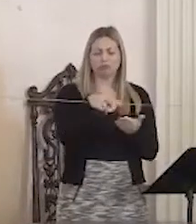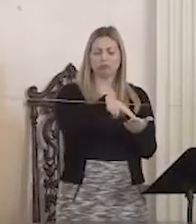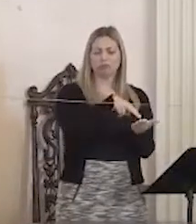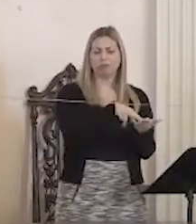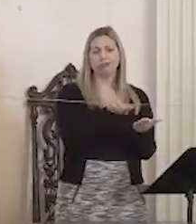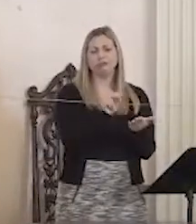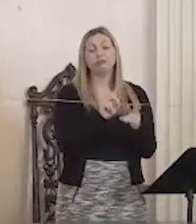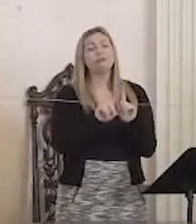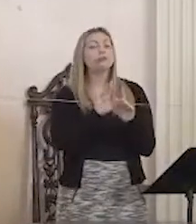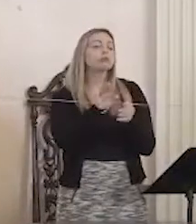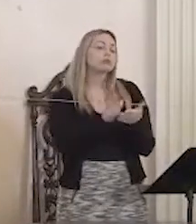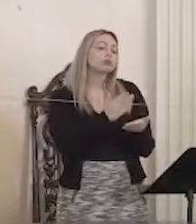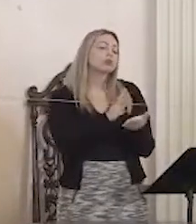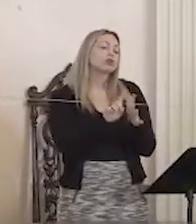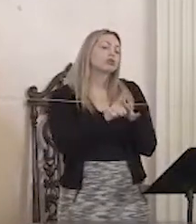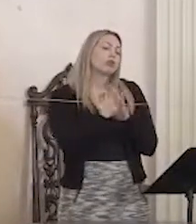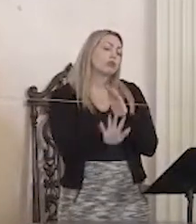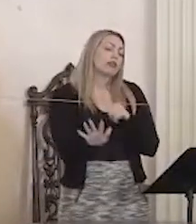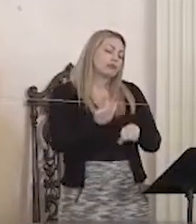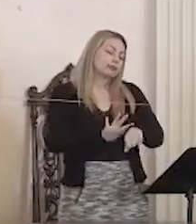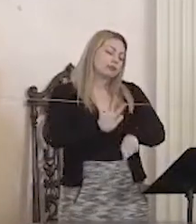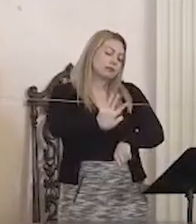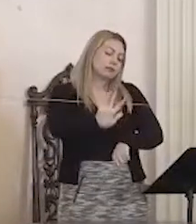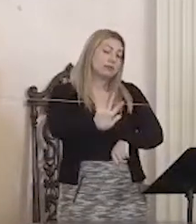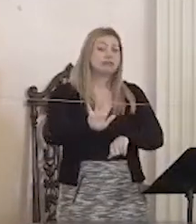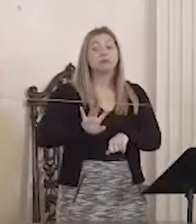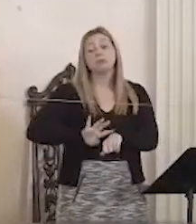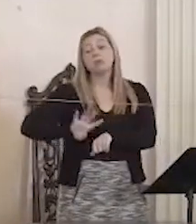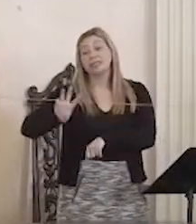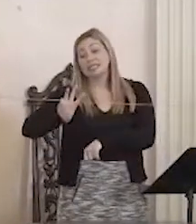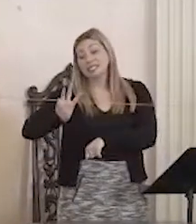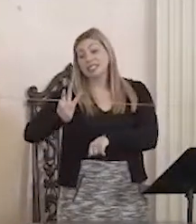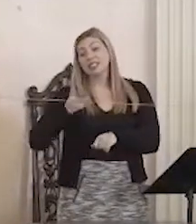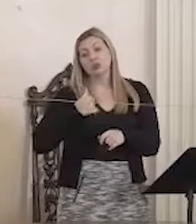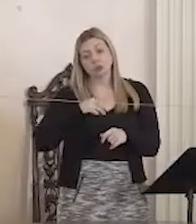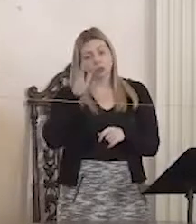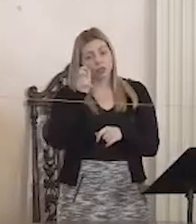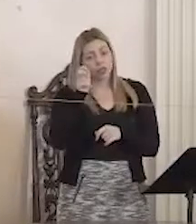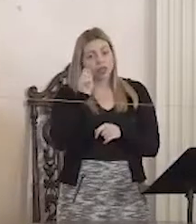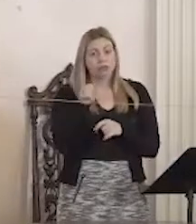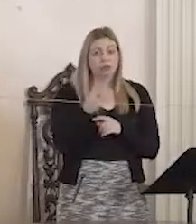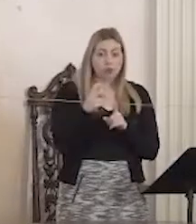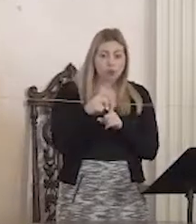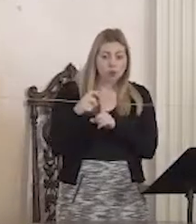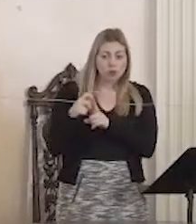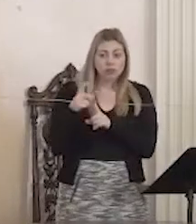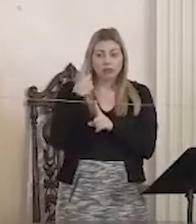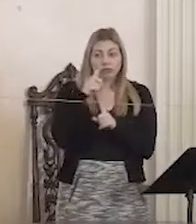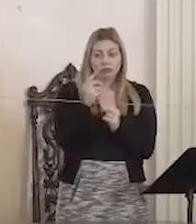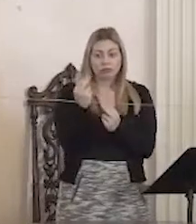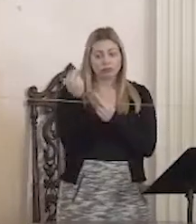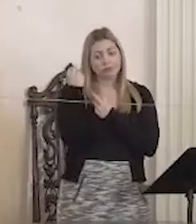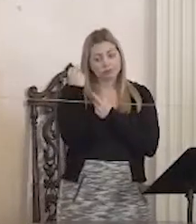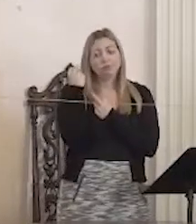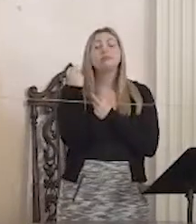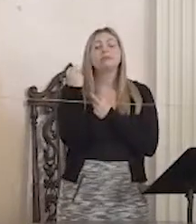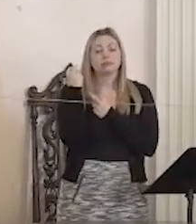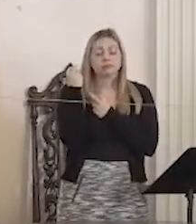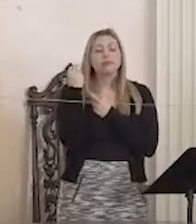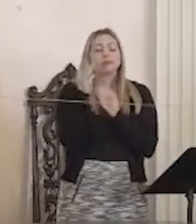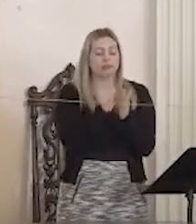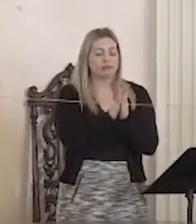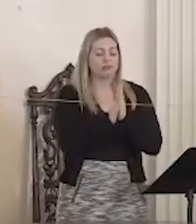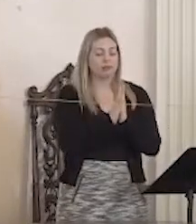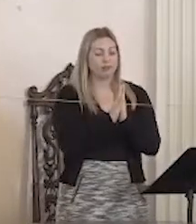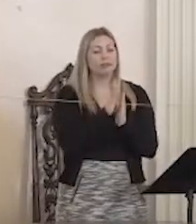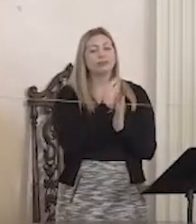the music will get started around 5 p.m. By 6 p.m., we'll hear a few words of commemoration, a